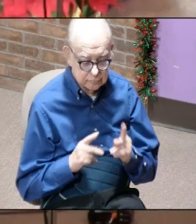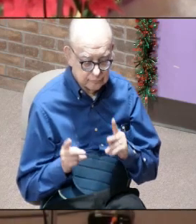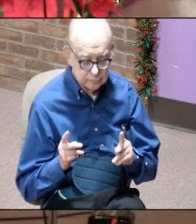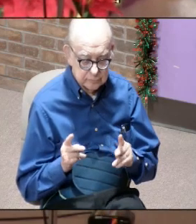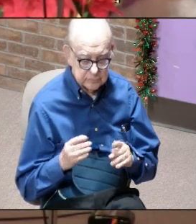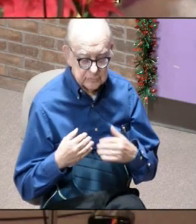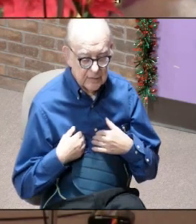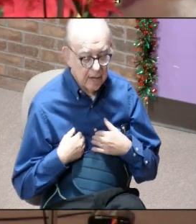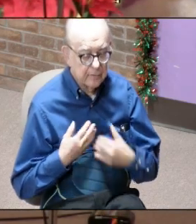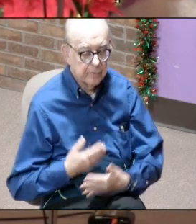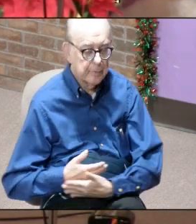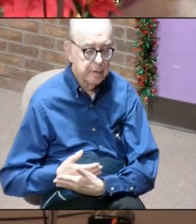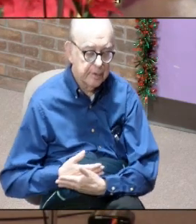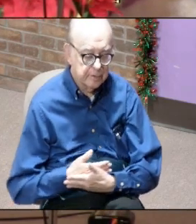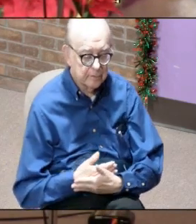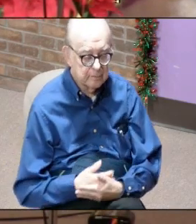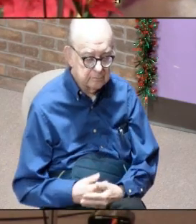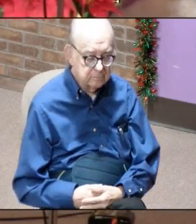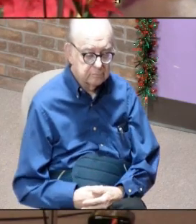have children.